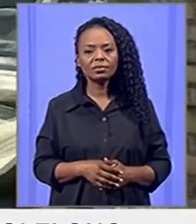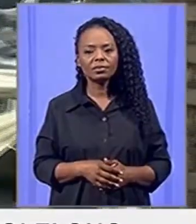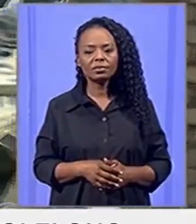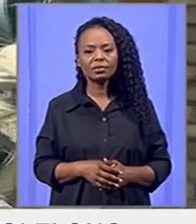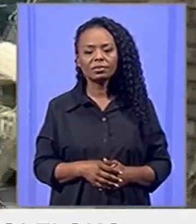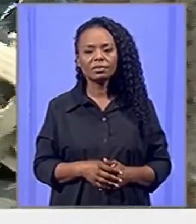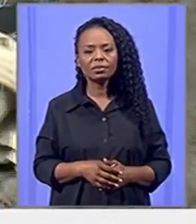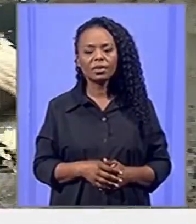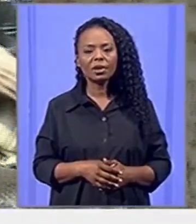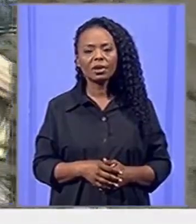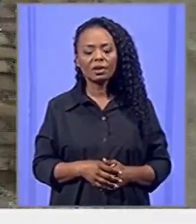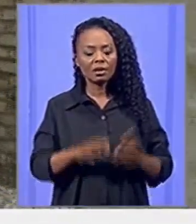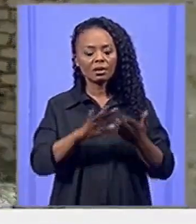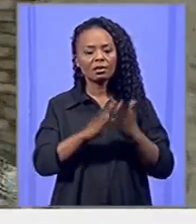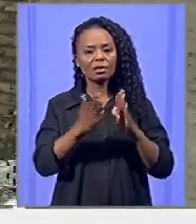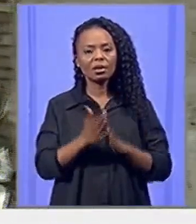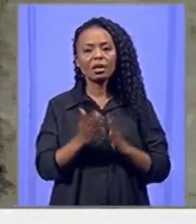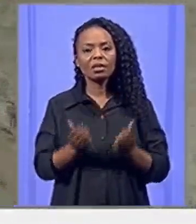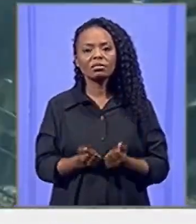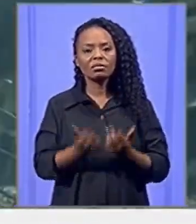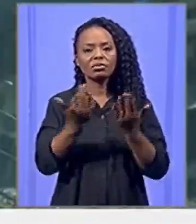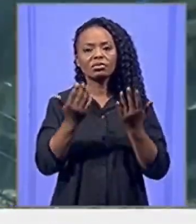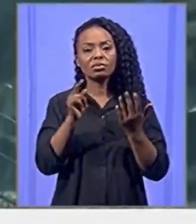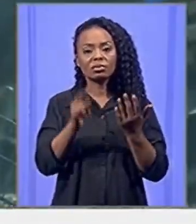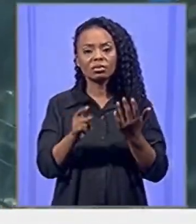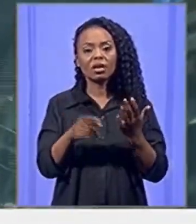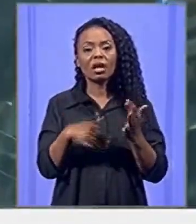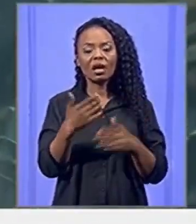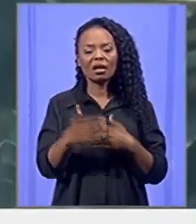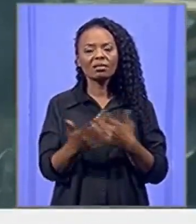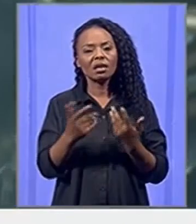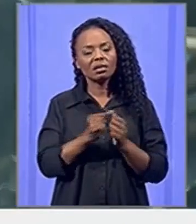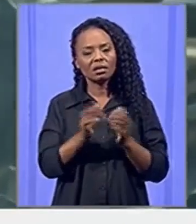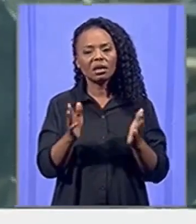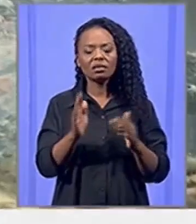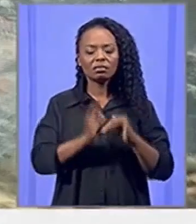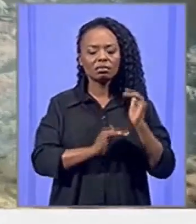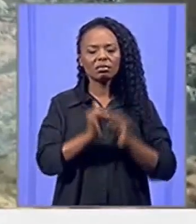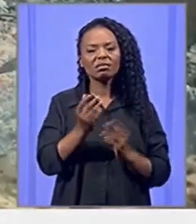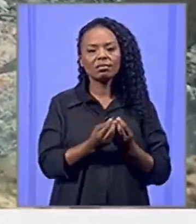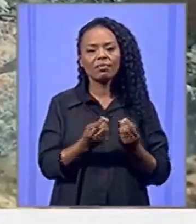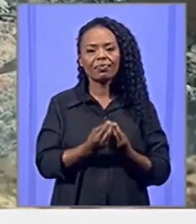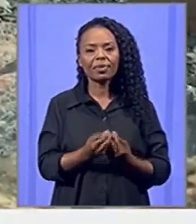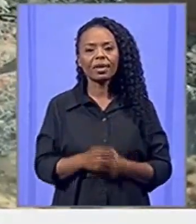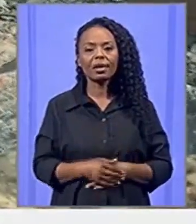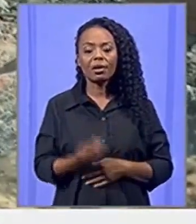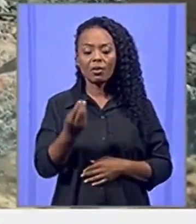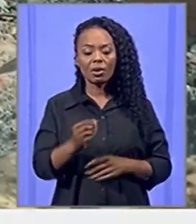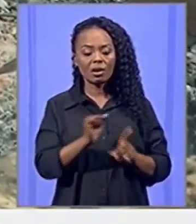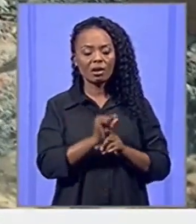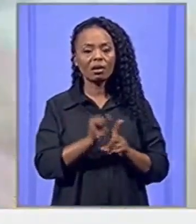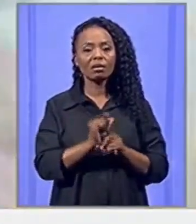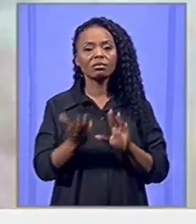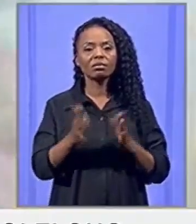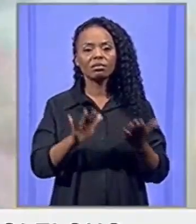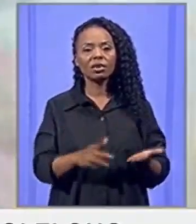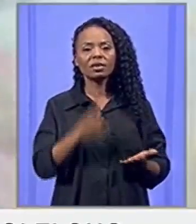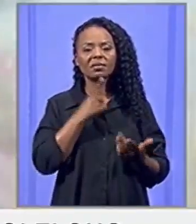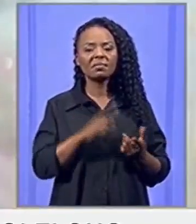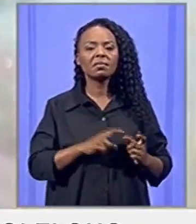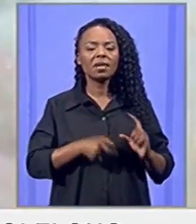Baagi ba simolotse go aga gape mme ke matlhotla pelo fela. Mme wa ngwana ya tlhokafetseng a re o kgobegile thata.